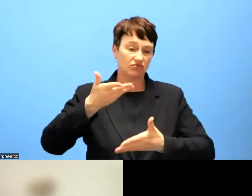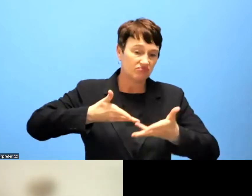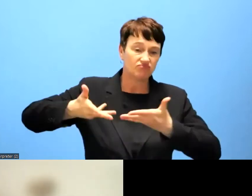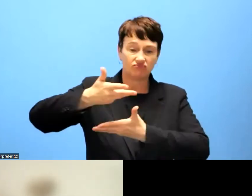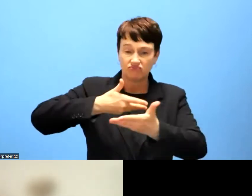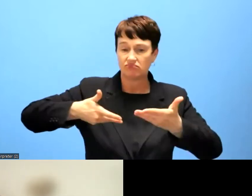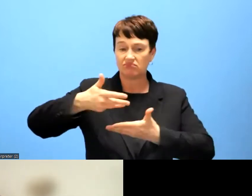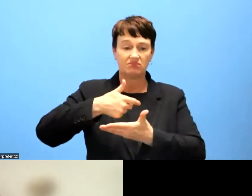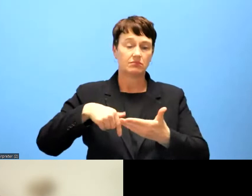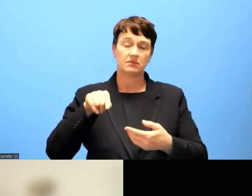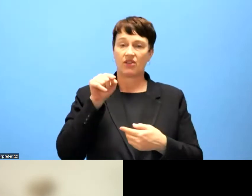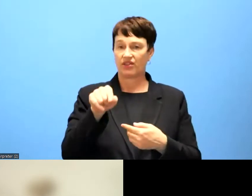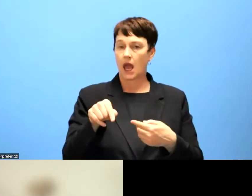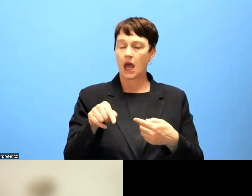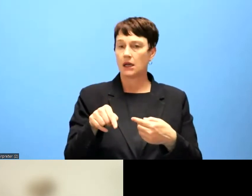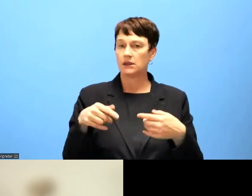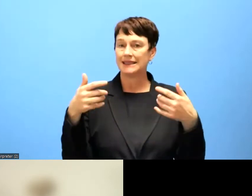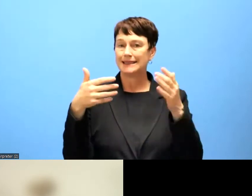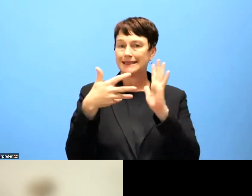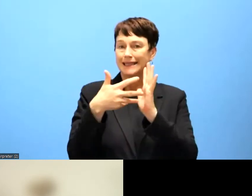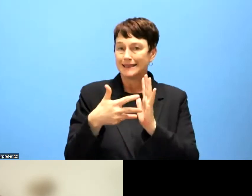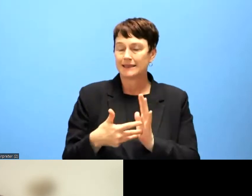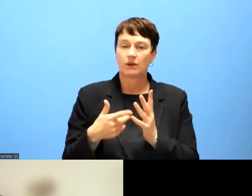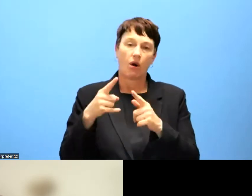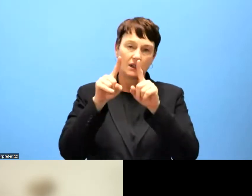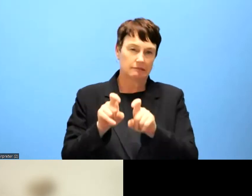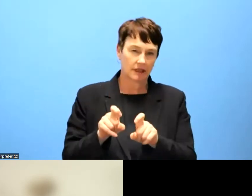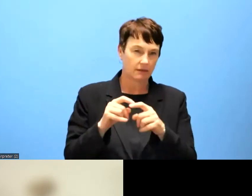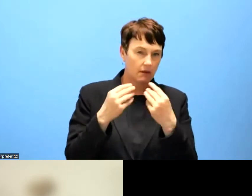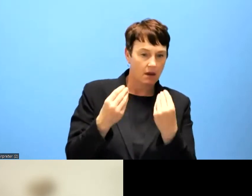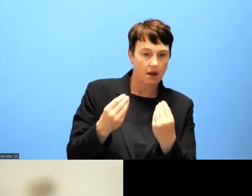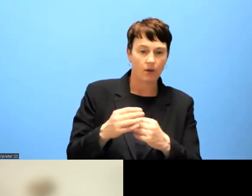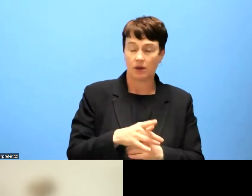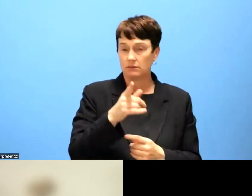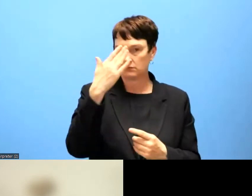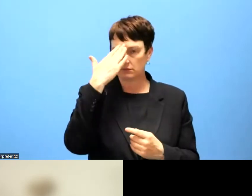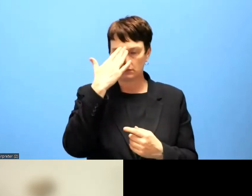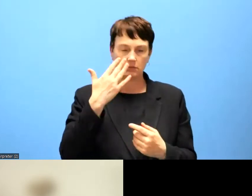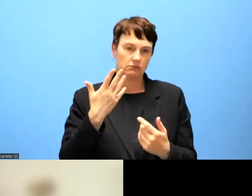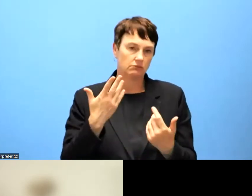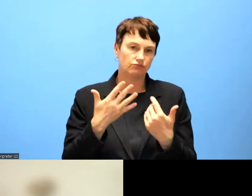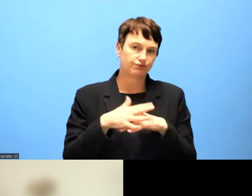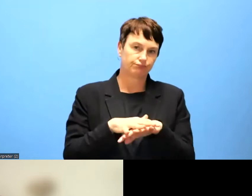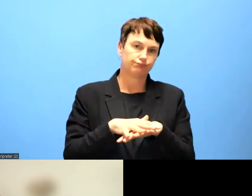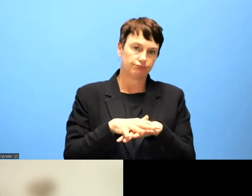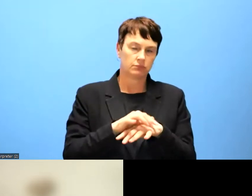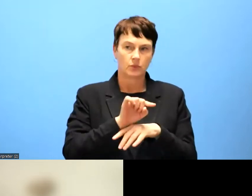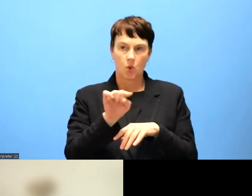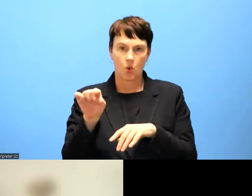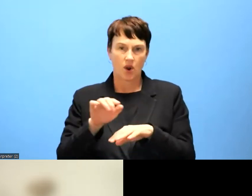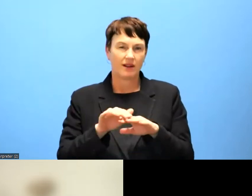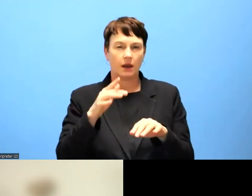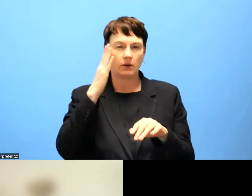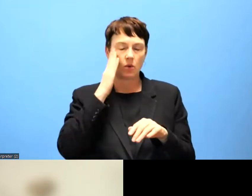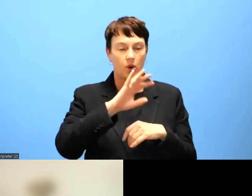testing, because you know that if every country have a different methodology to test the same thing, at the